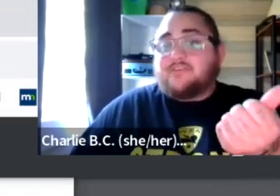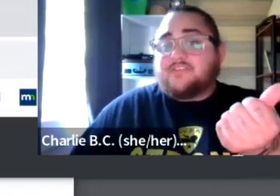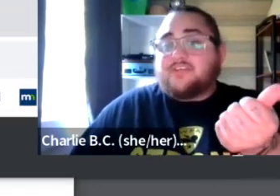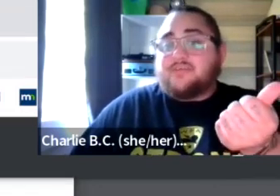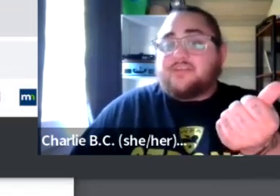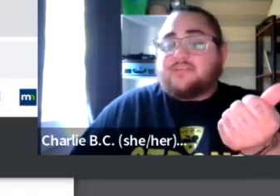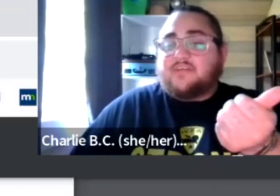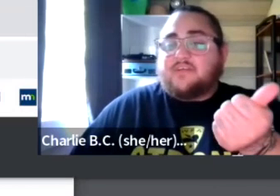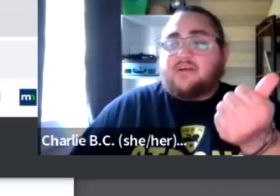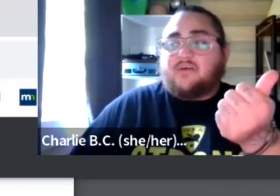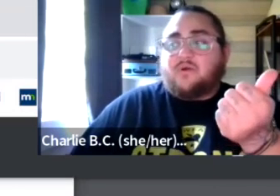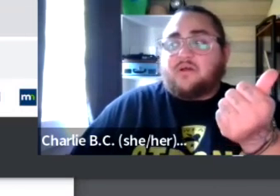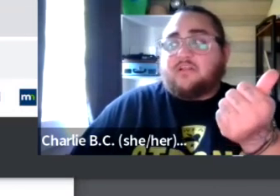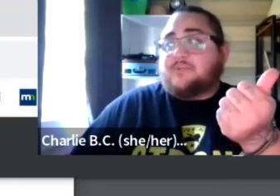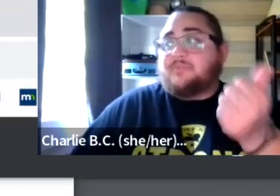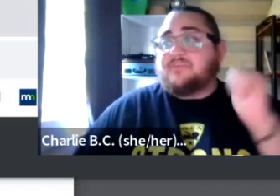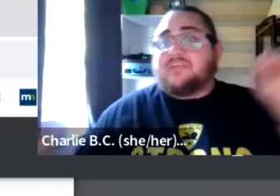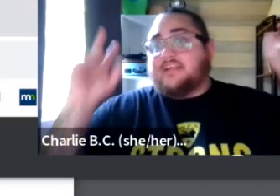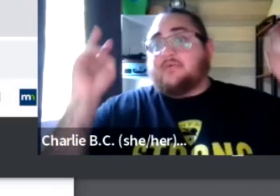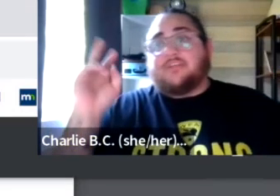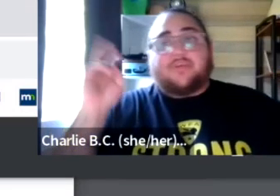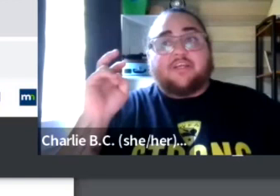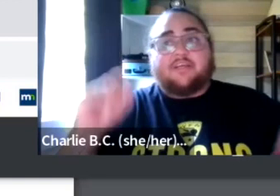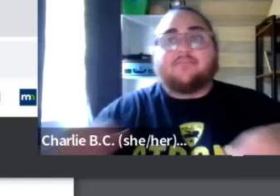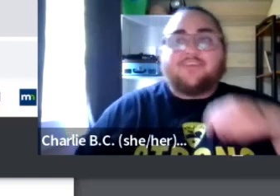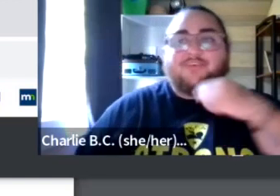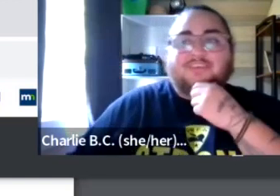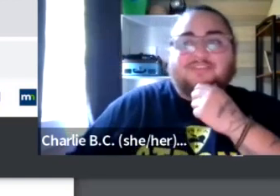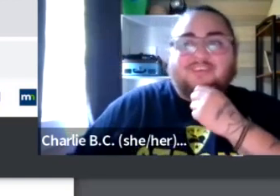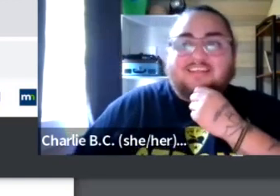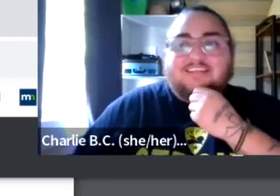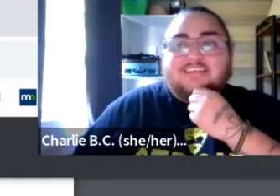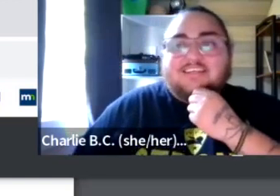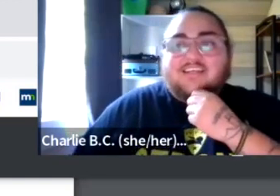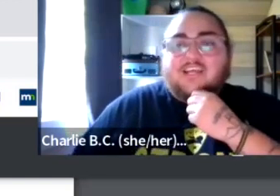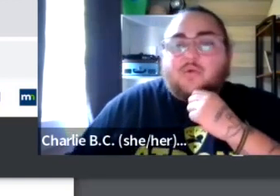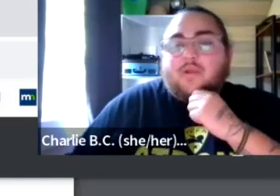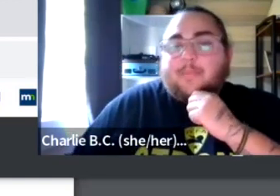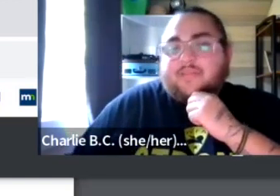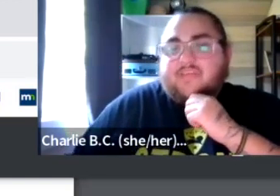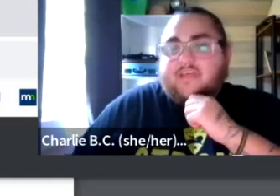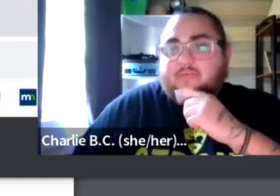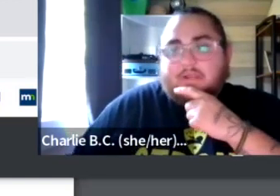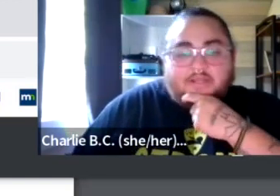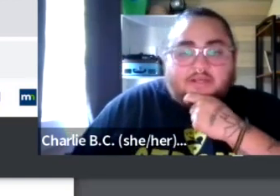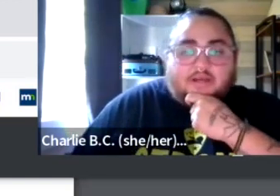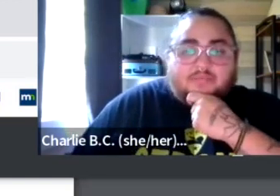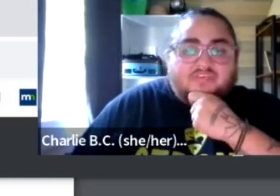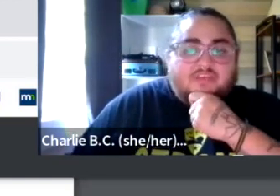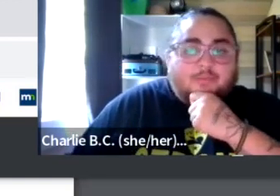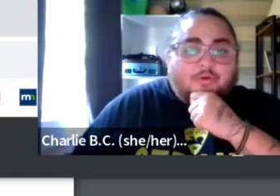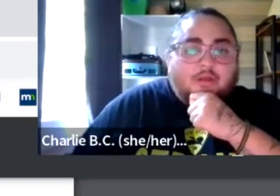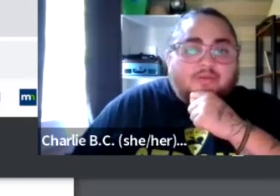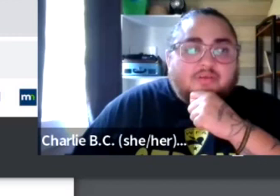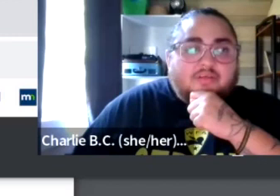in the foster system and is what a lot of people say, like graduating, they turn 18 and what happens then, right?